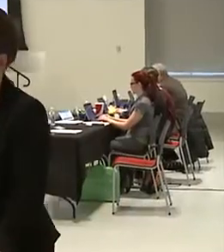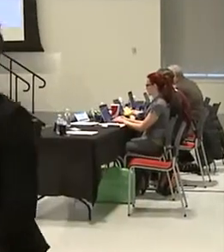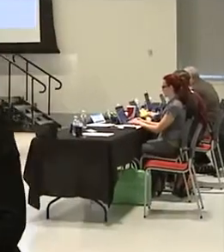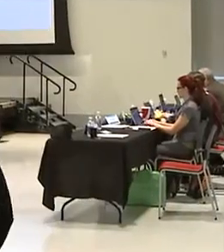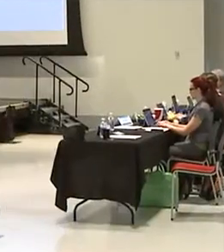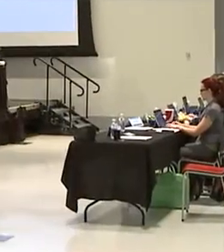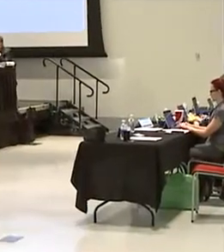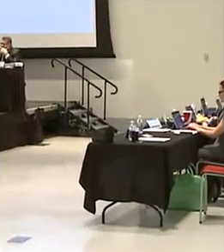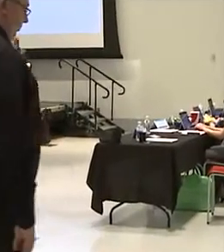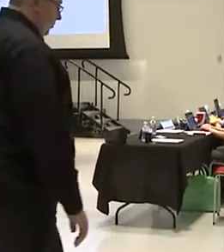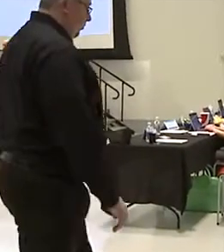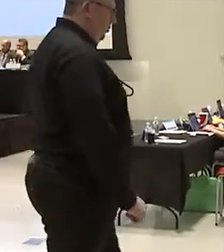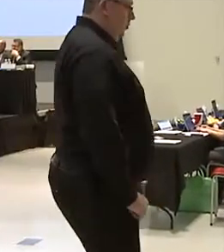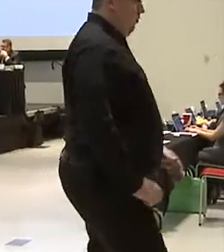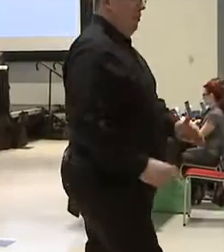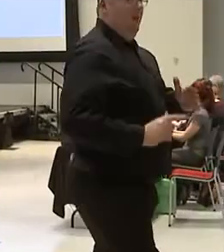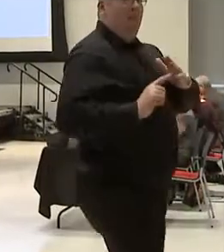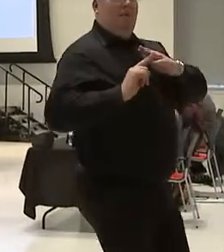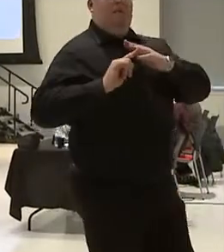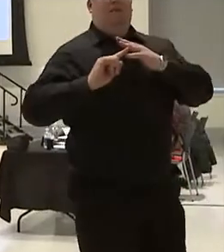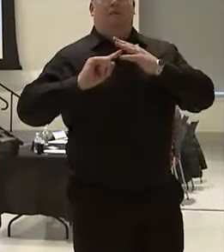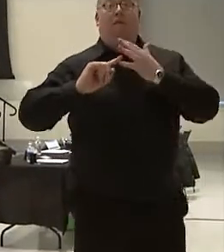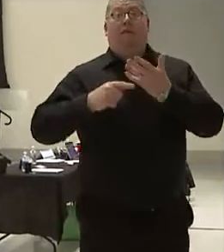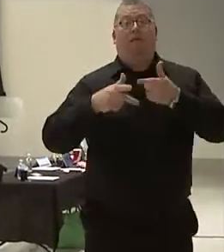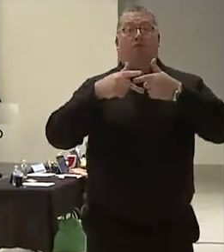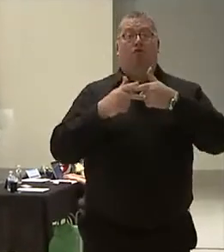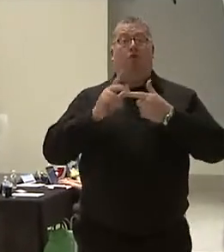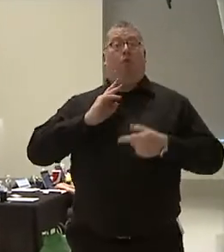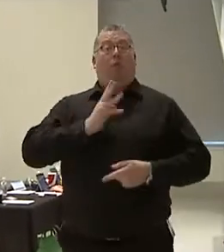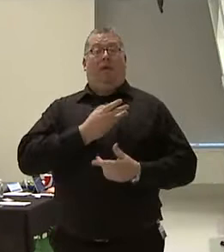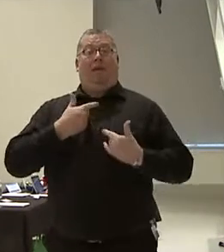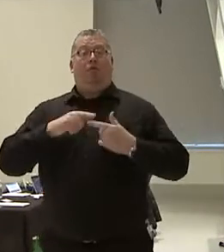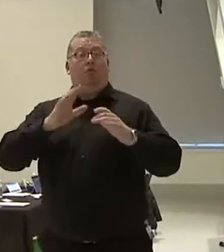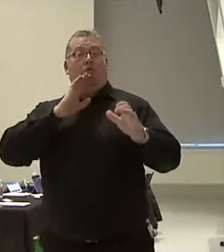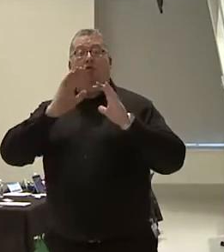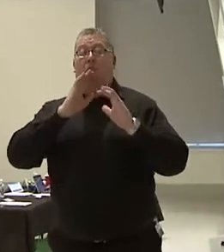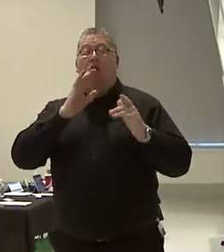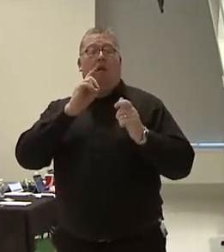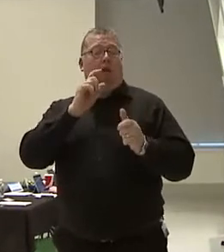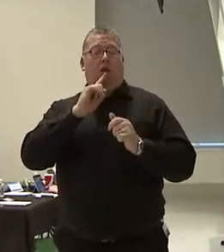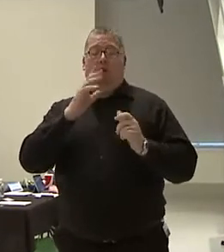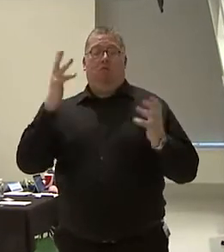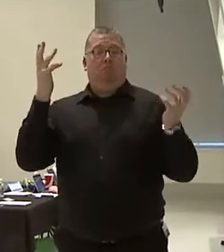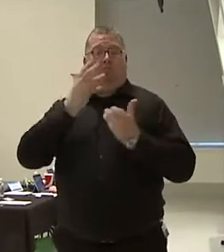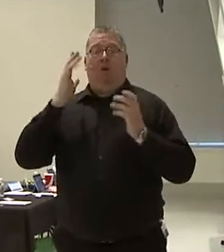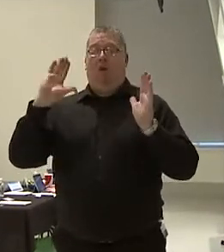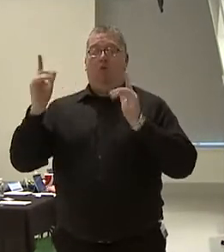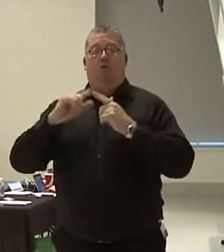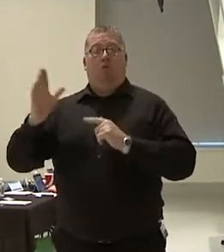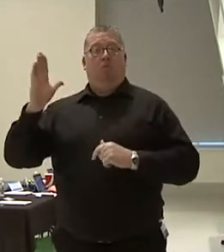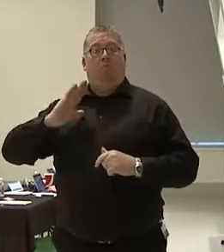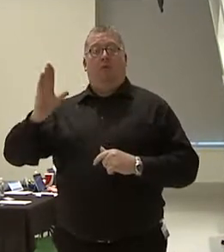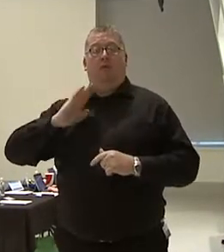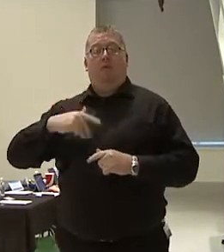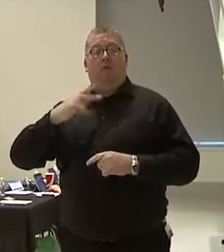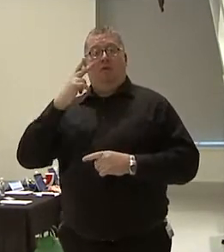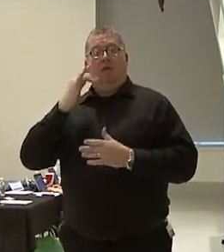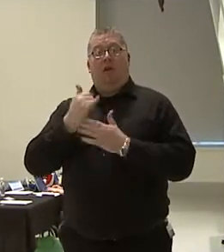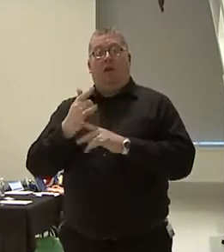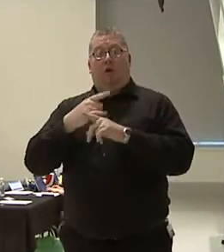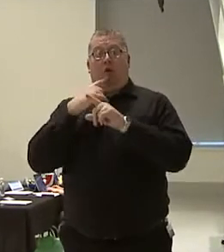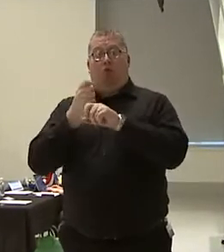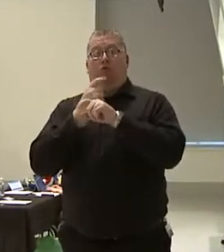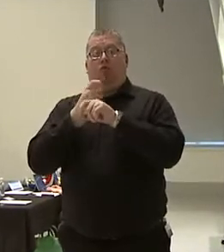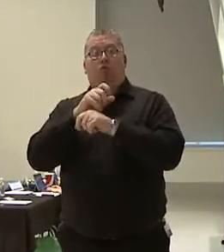are unprecedented and importantly rely on the internet. Twitter and other social media tools were pivotal to the protest community in highlighting the American